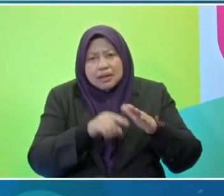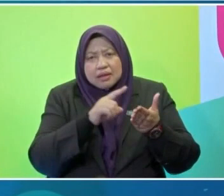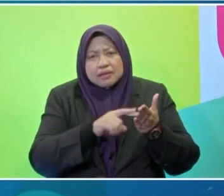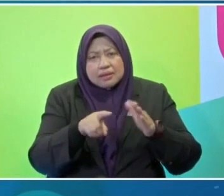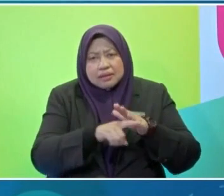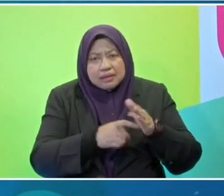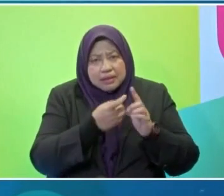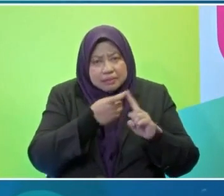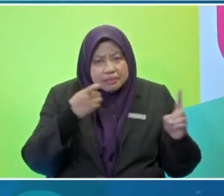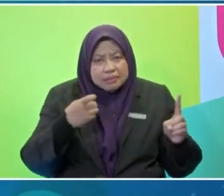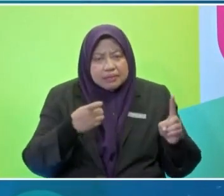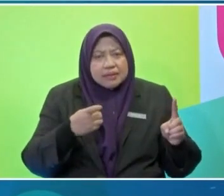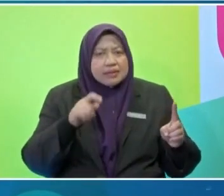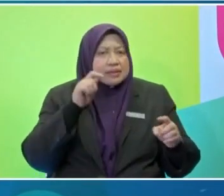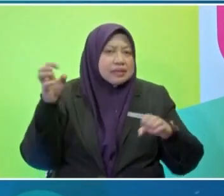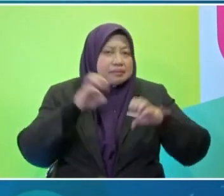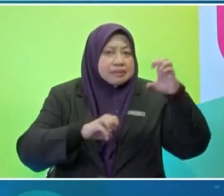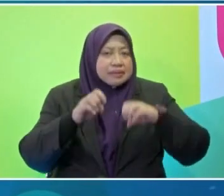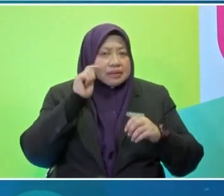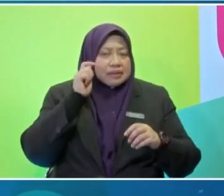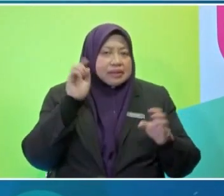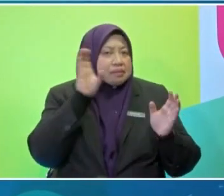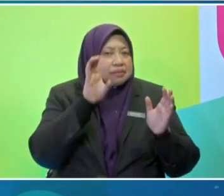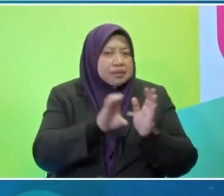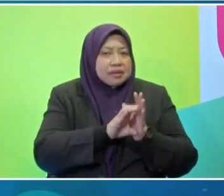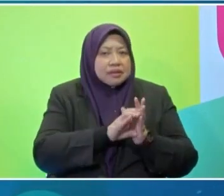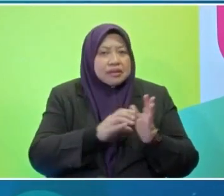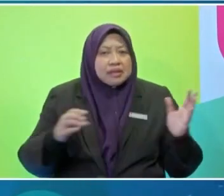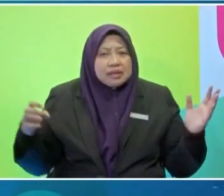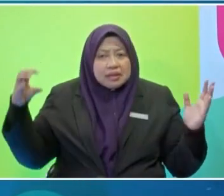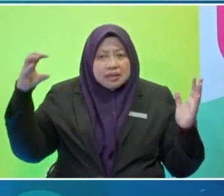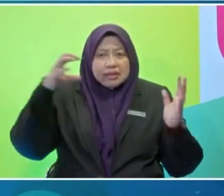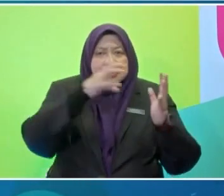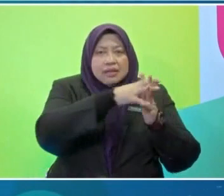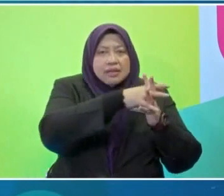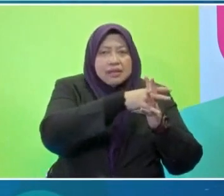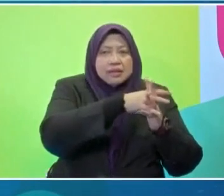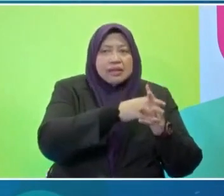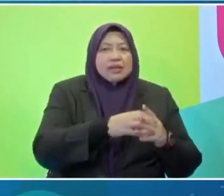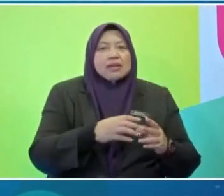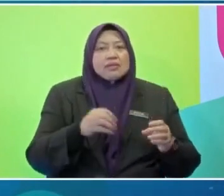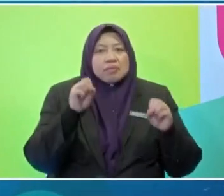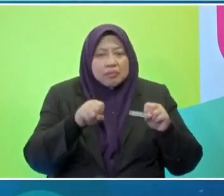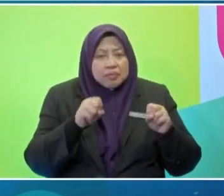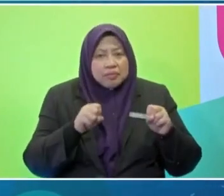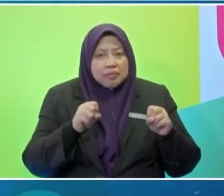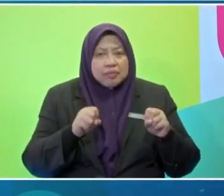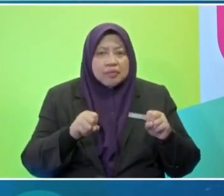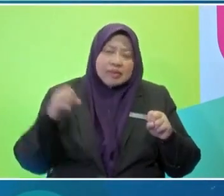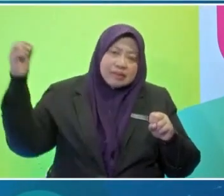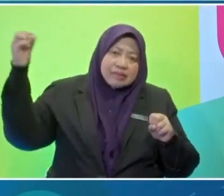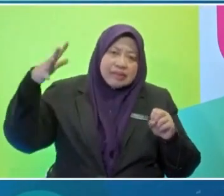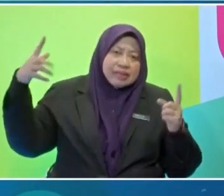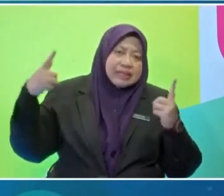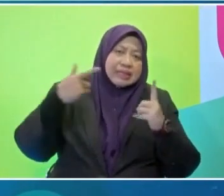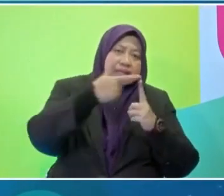picture just now. Mm-mm. Yes. Okay, secondly is translucent. So translucent means it only allows part of the light